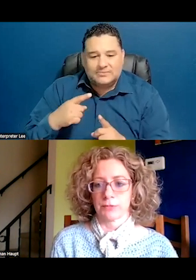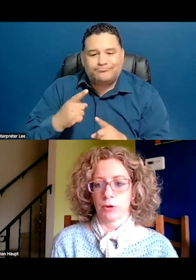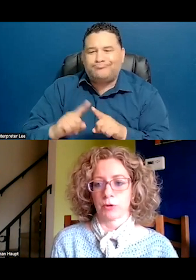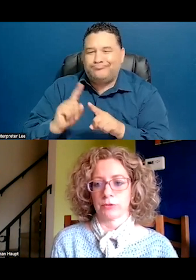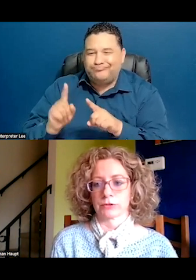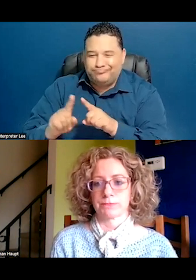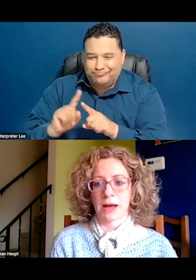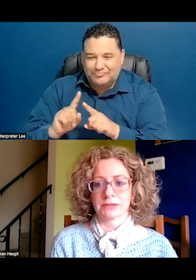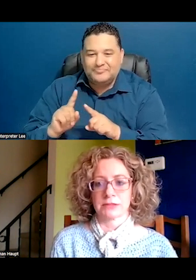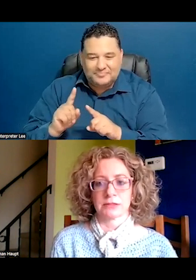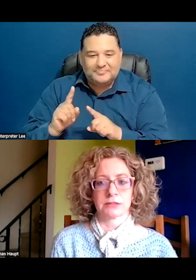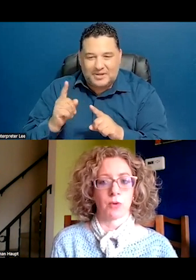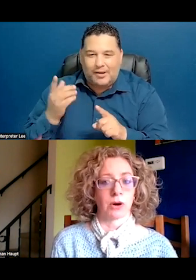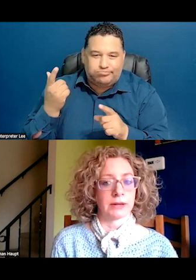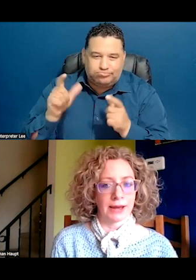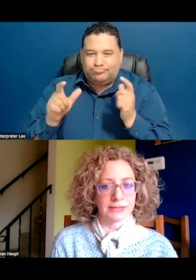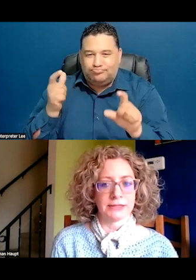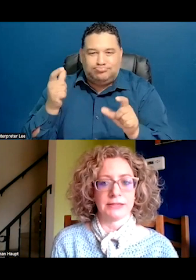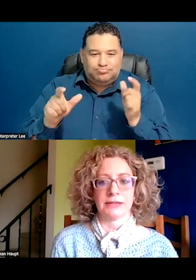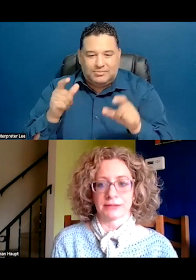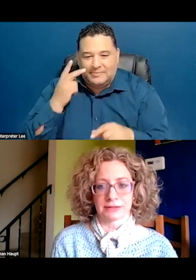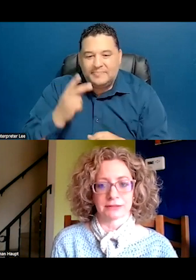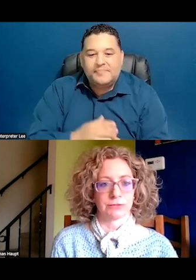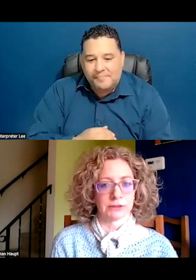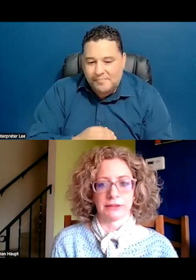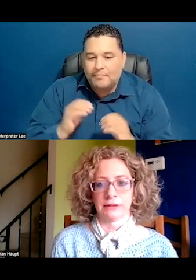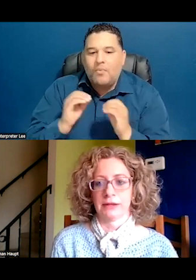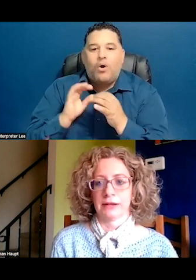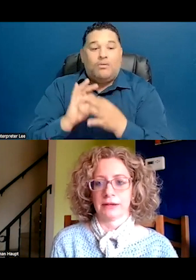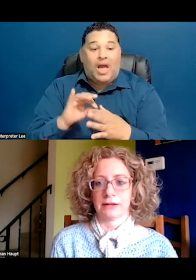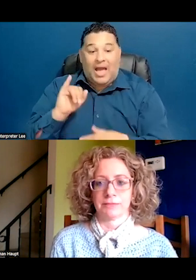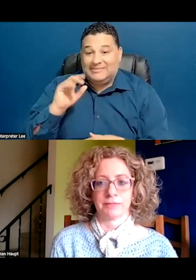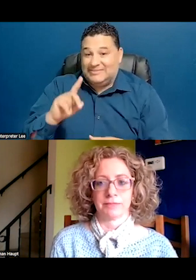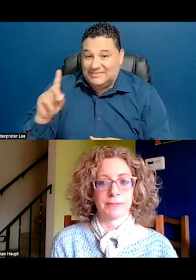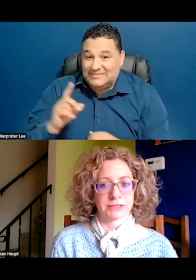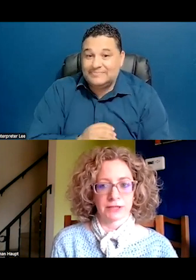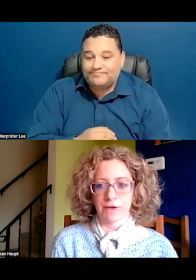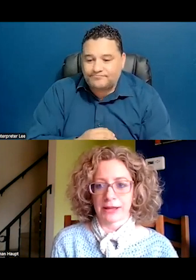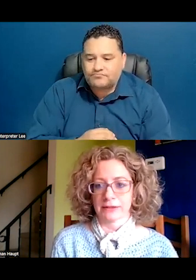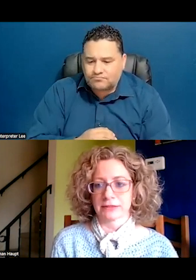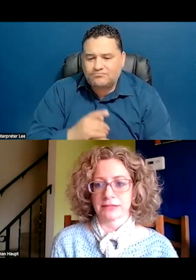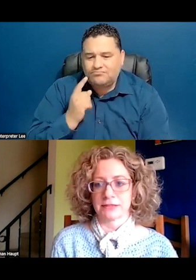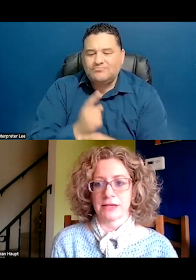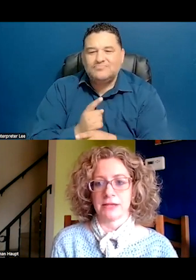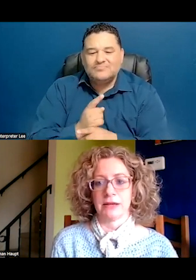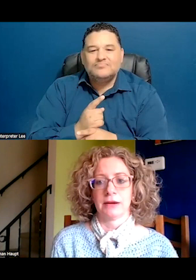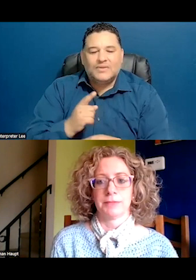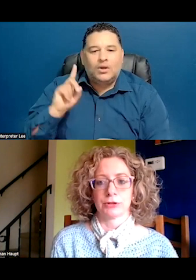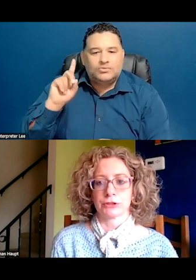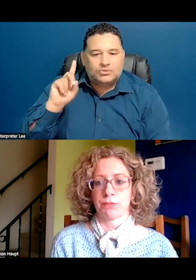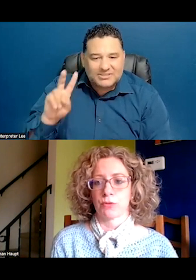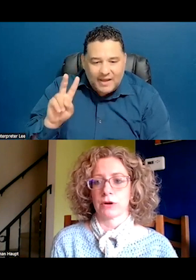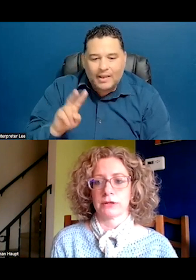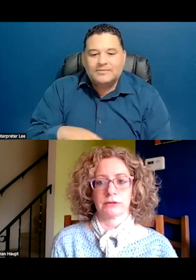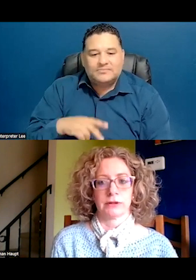culturally appropriate responses, more on IDD. Yes, that's really domestic violence, I see,